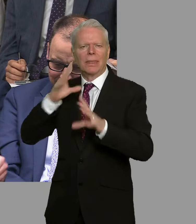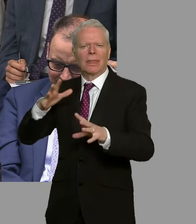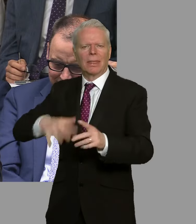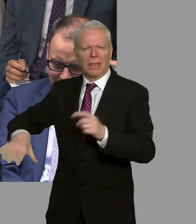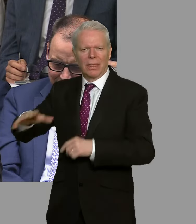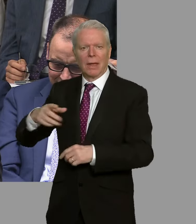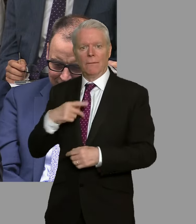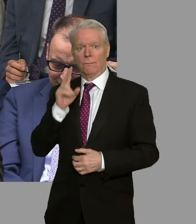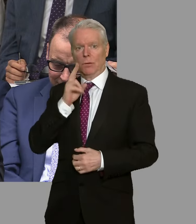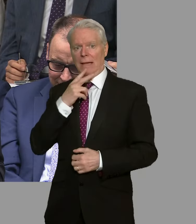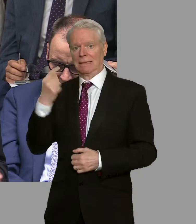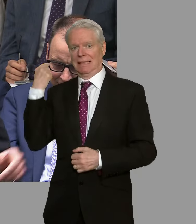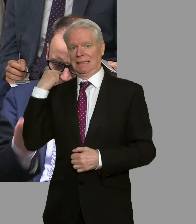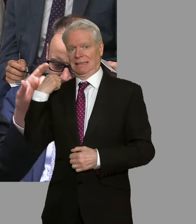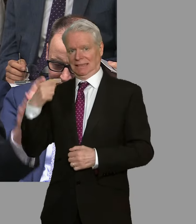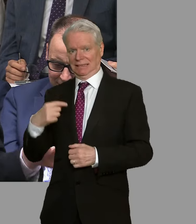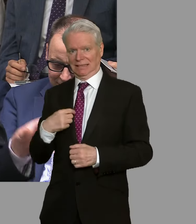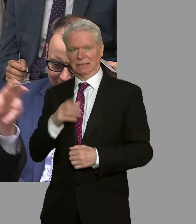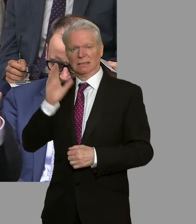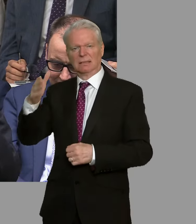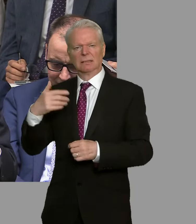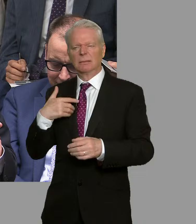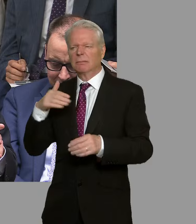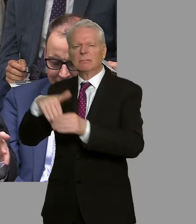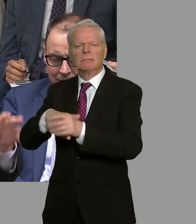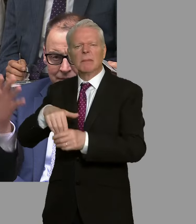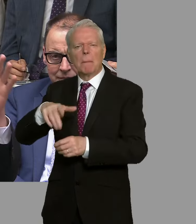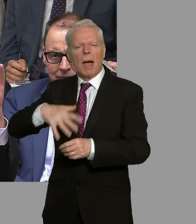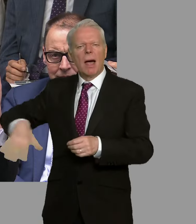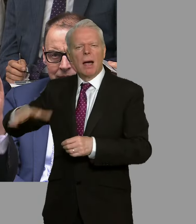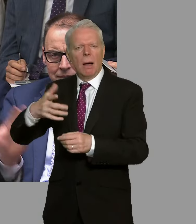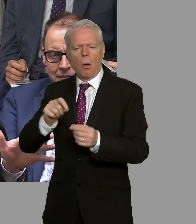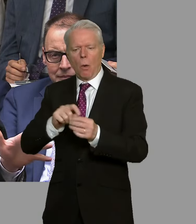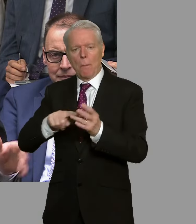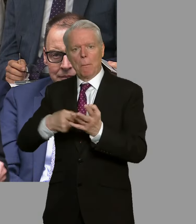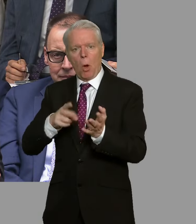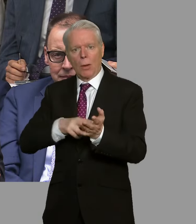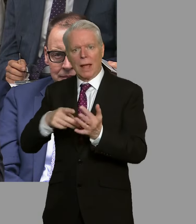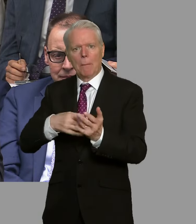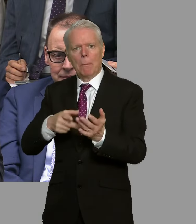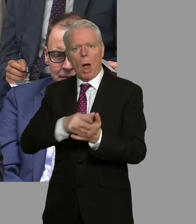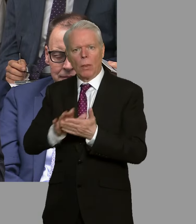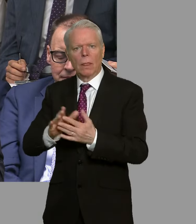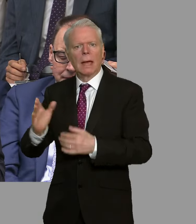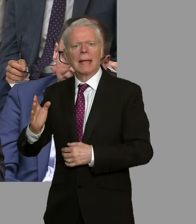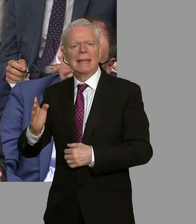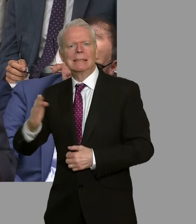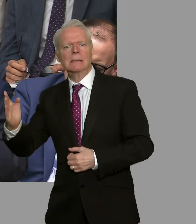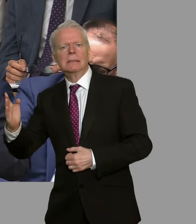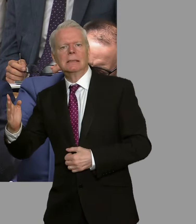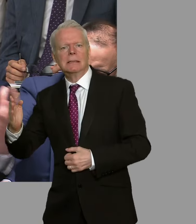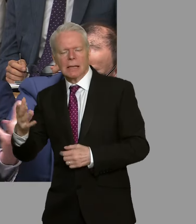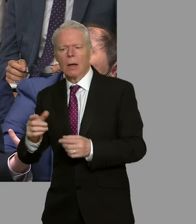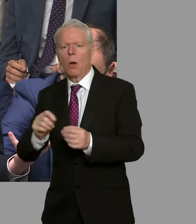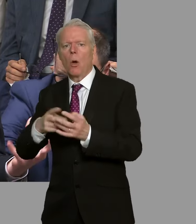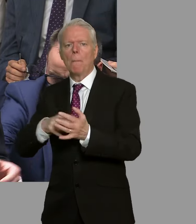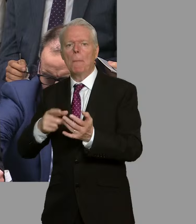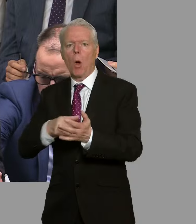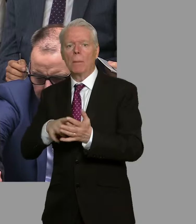at bathing sites is only monitored from mid-May to September, which puts the health of all water users at risk who could